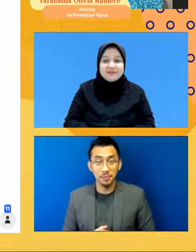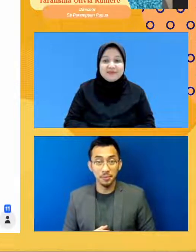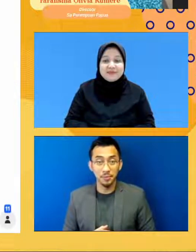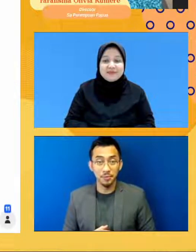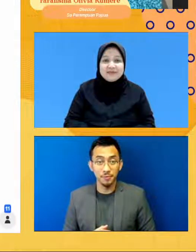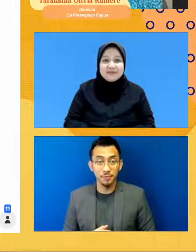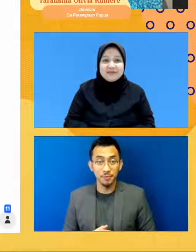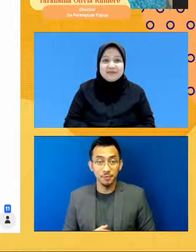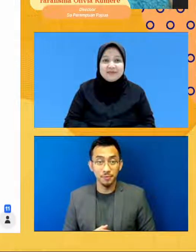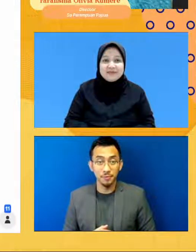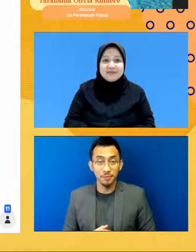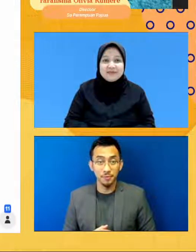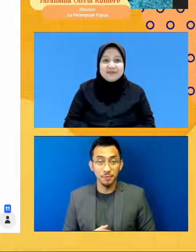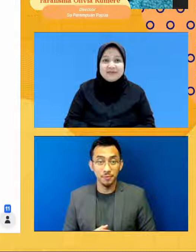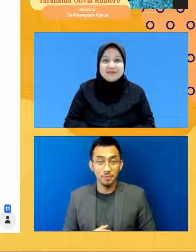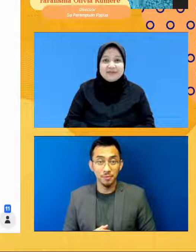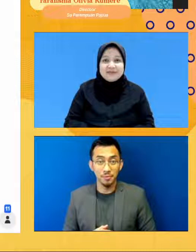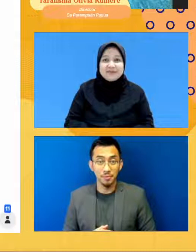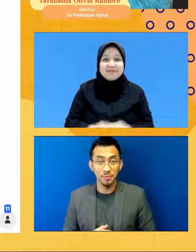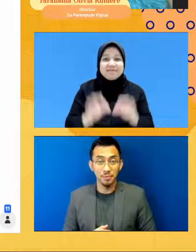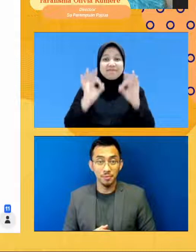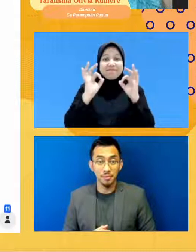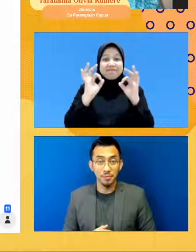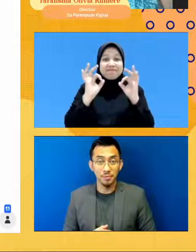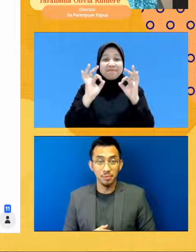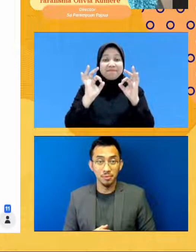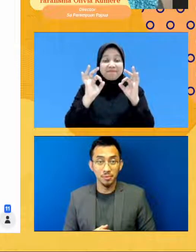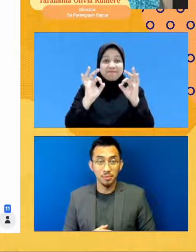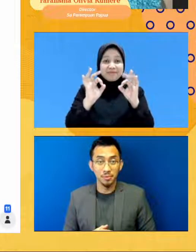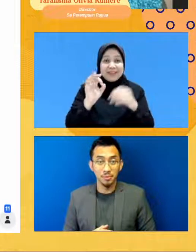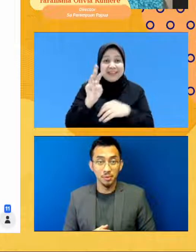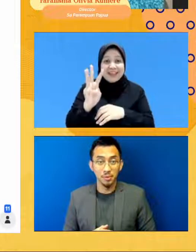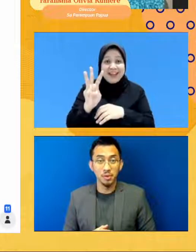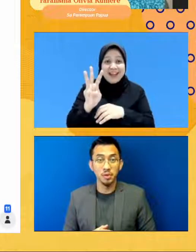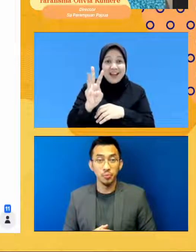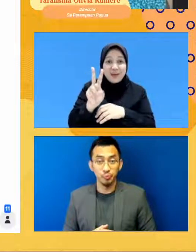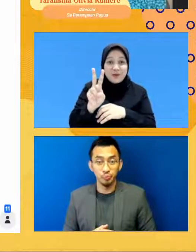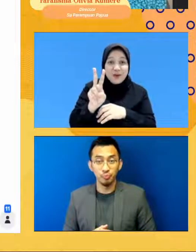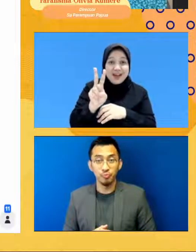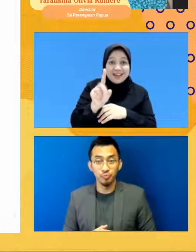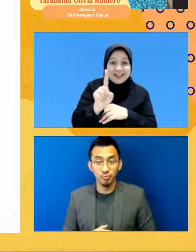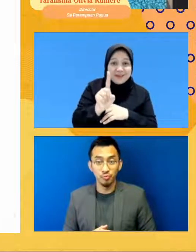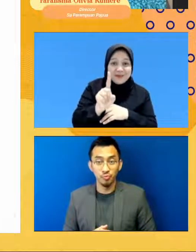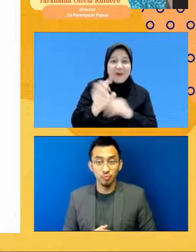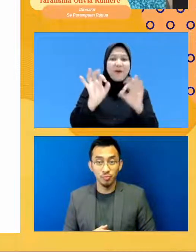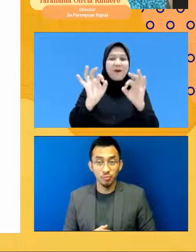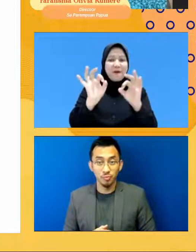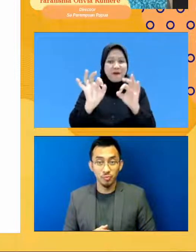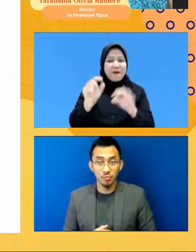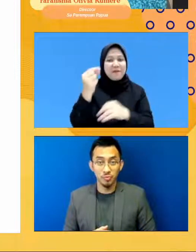Okay, 3, 2, 1. Yes, the right question is all the above.